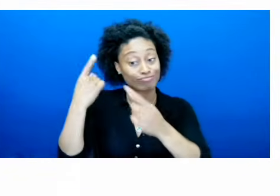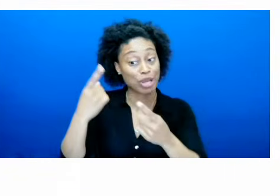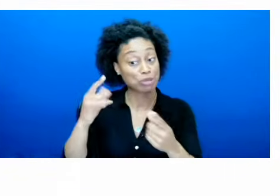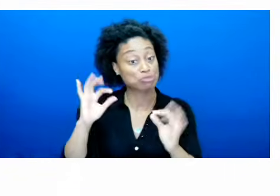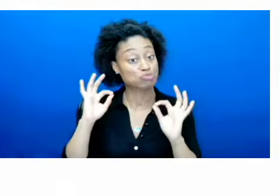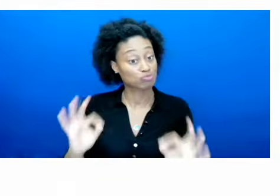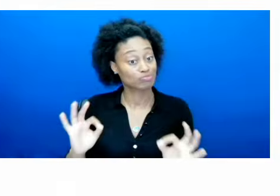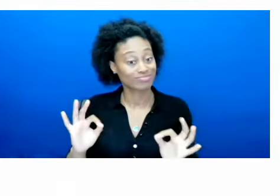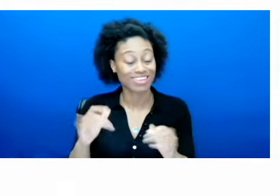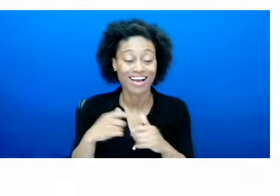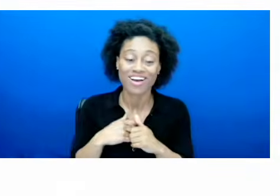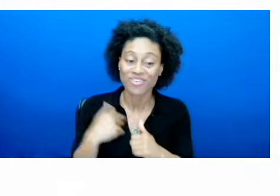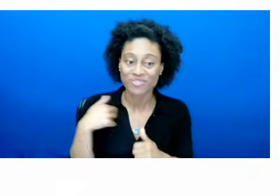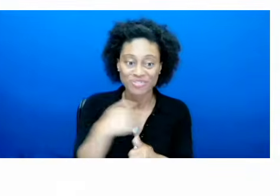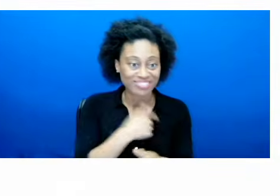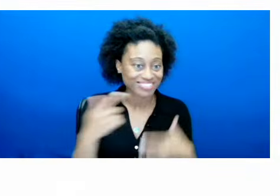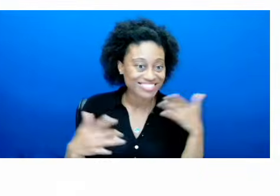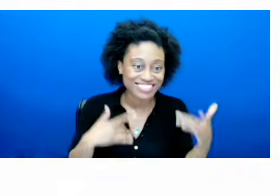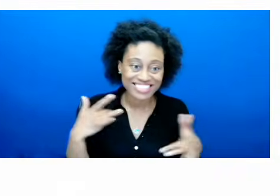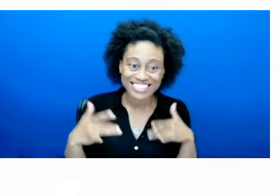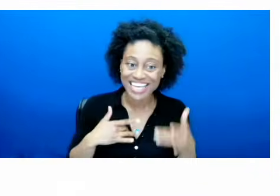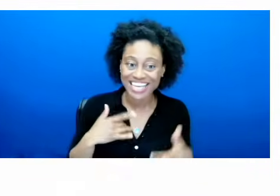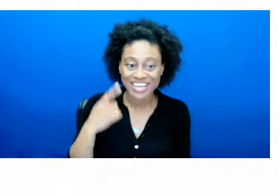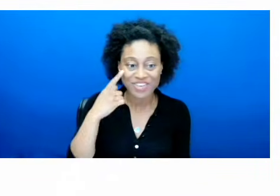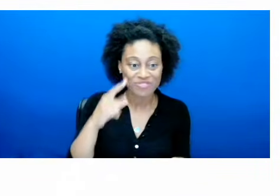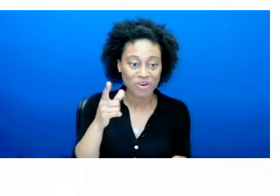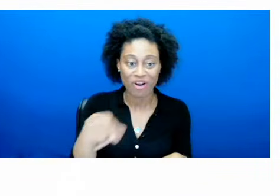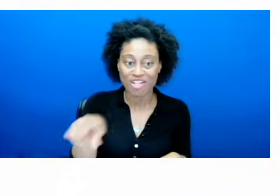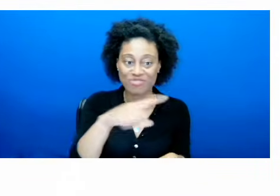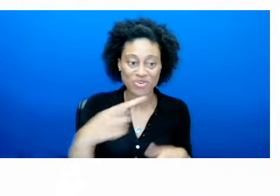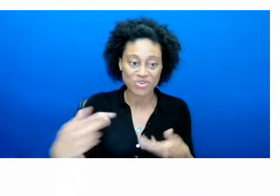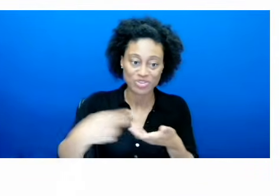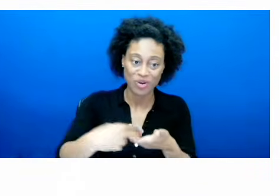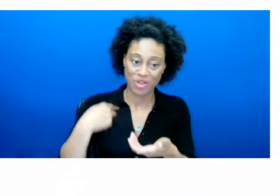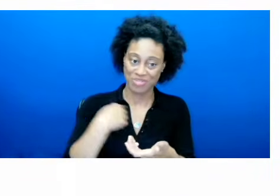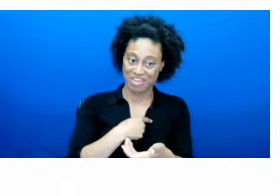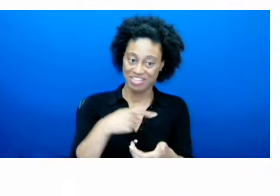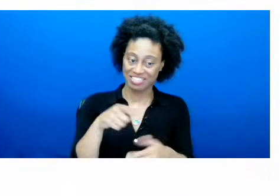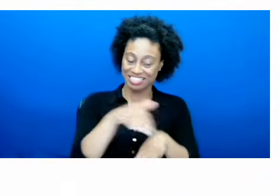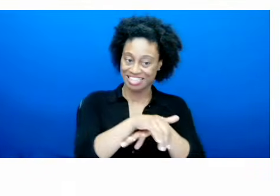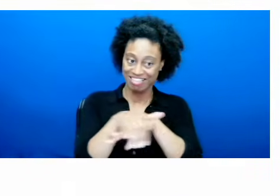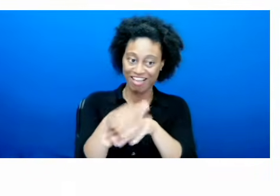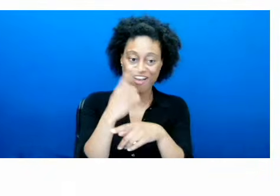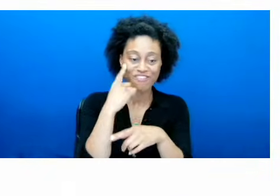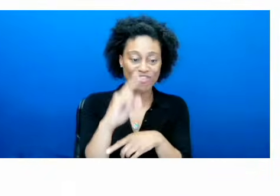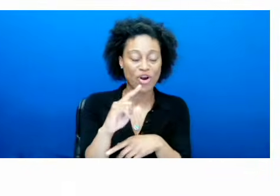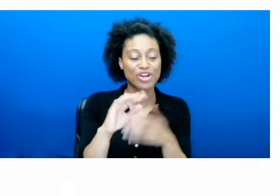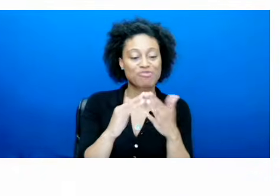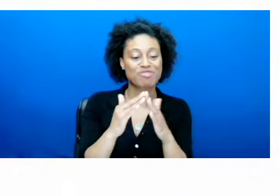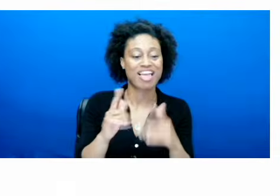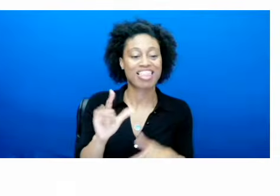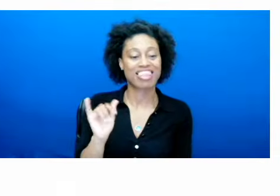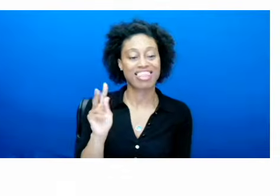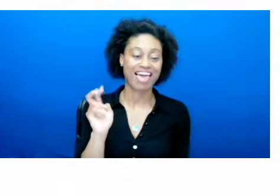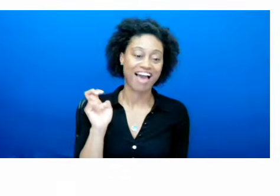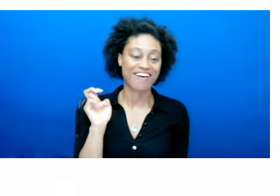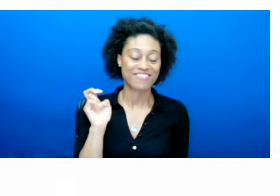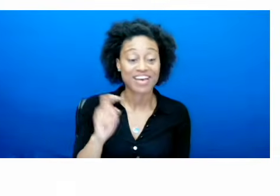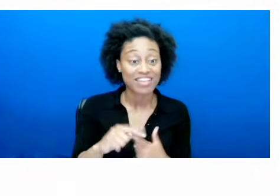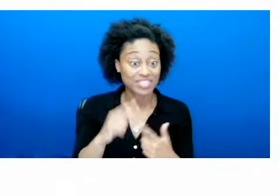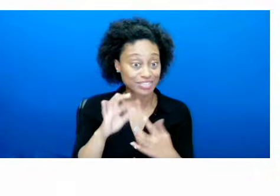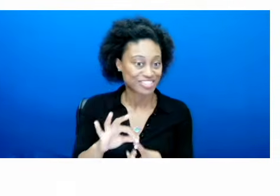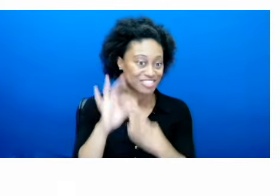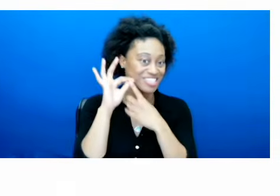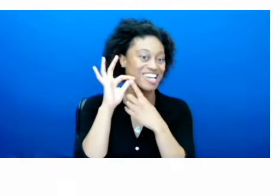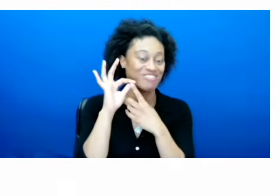We're so excited for those of you who will be joining us this evening for Community Live. This is a special